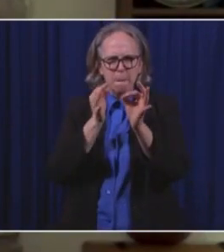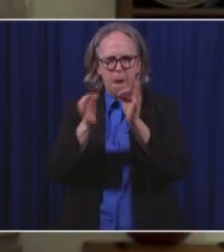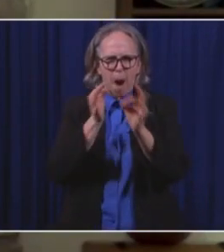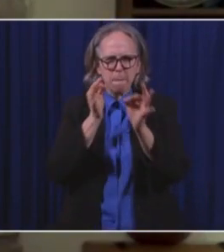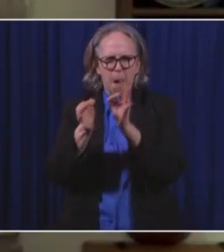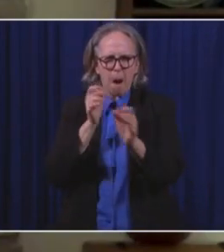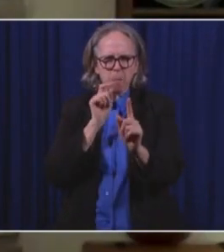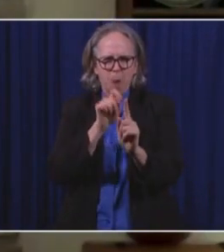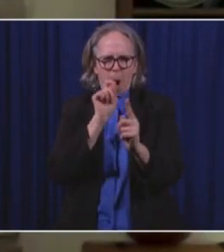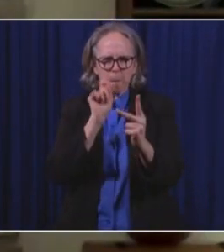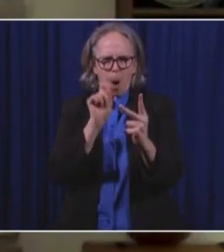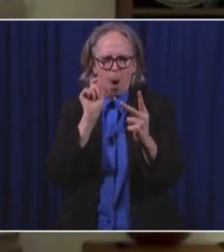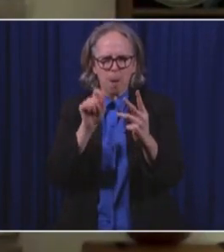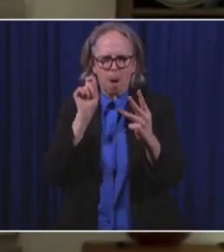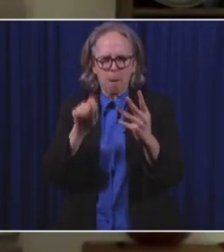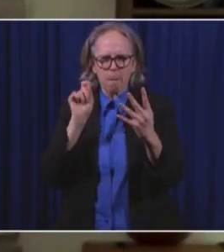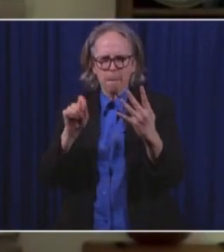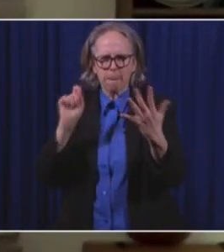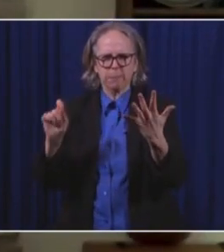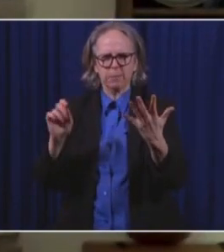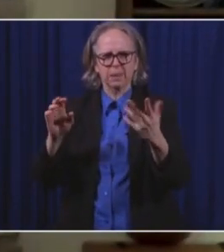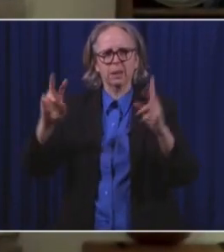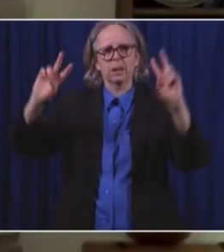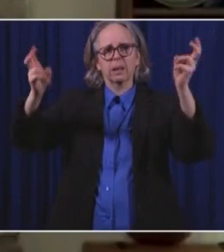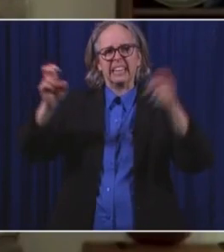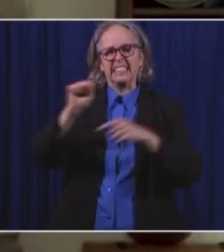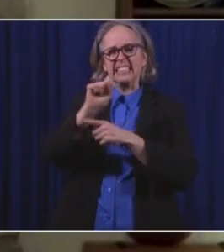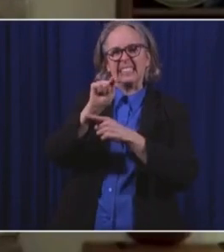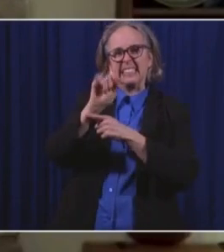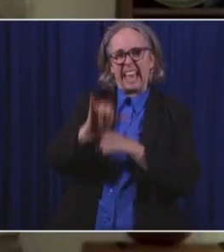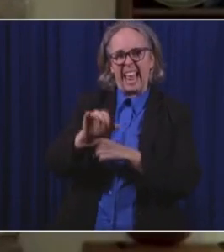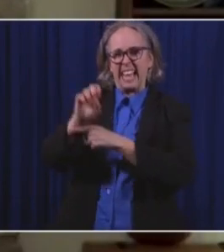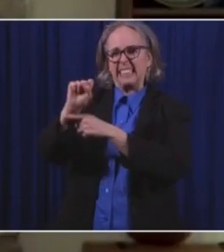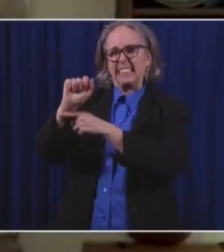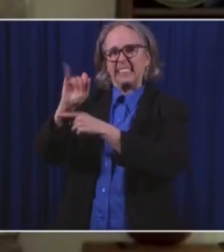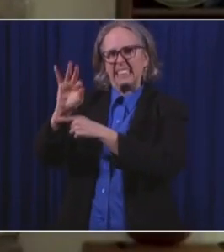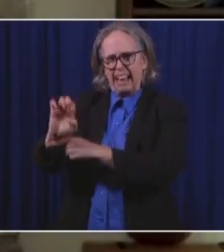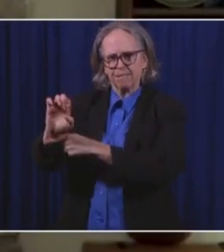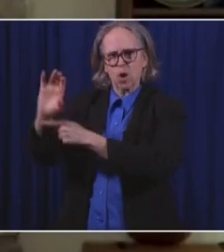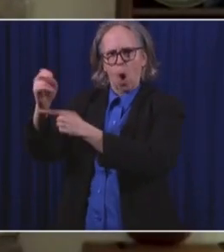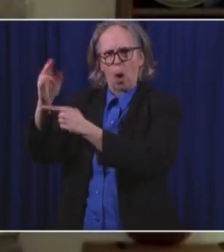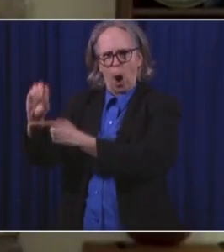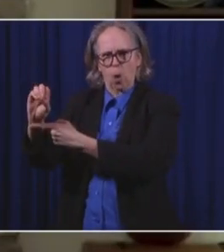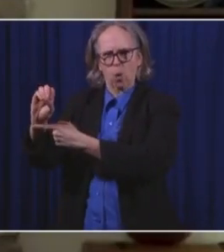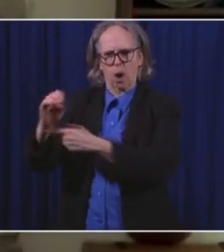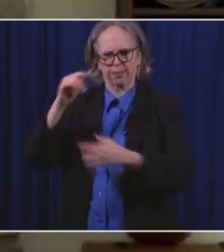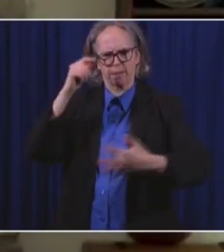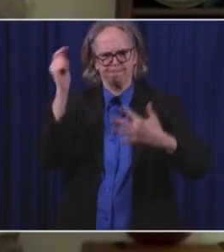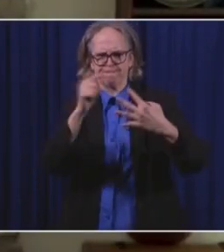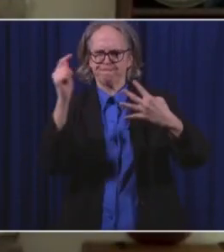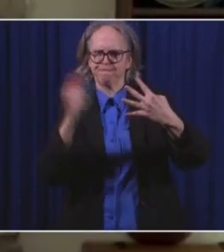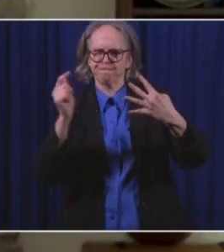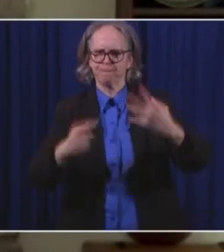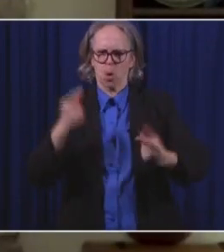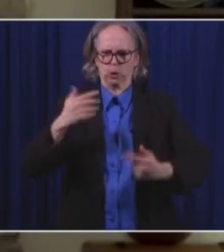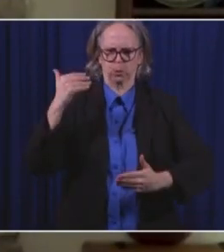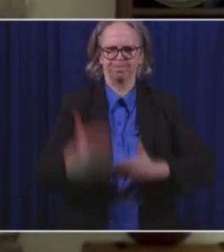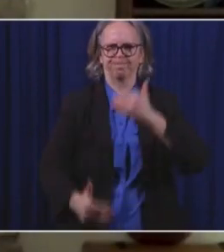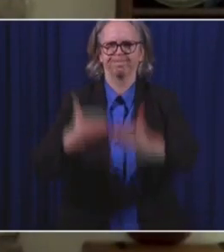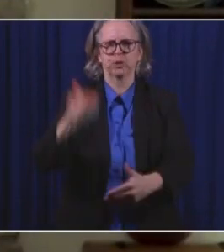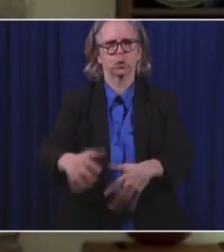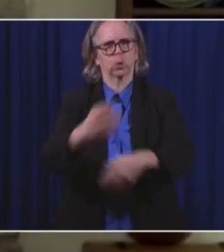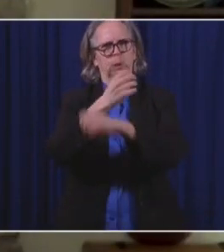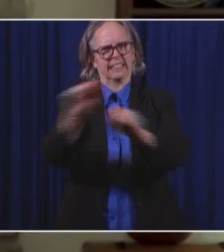Health is issuing today. We're issuing these Stay Safe Ohio protocol